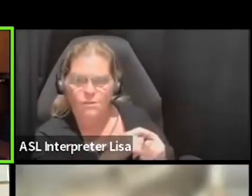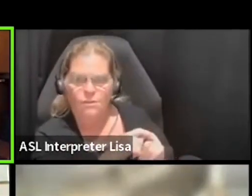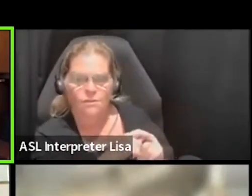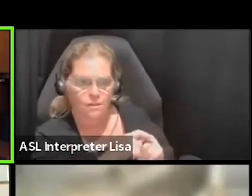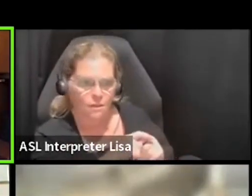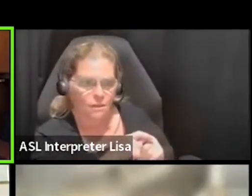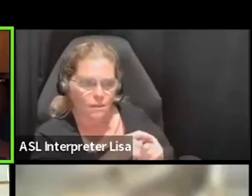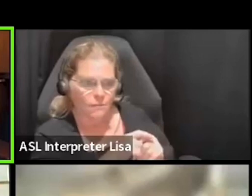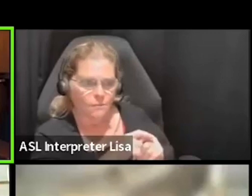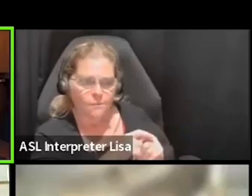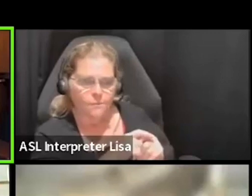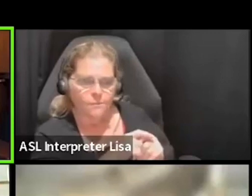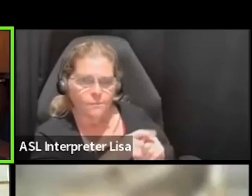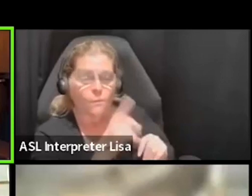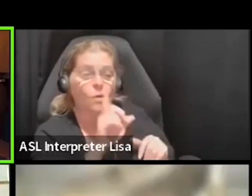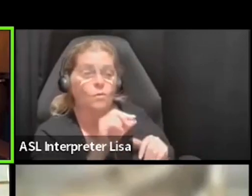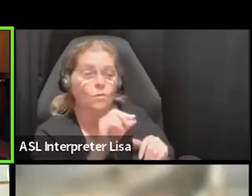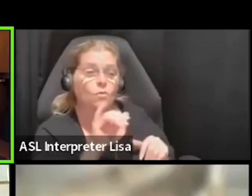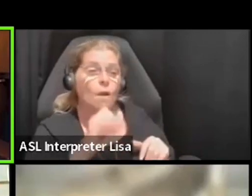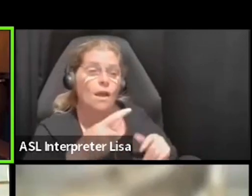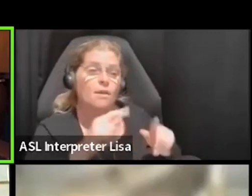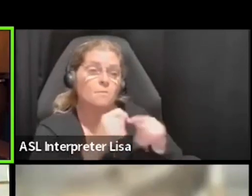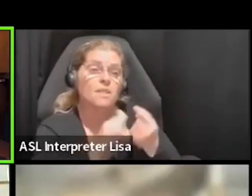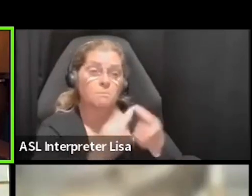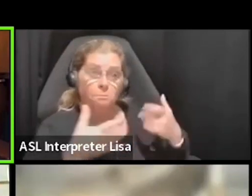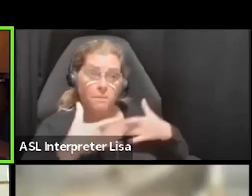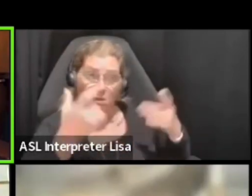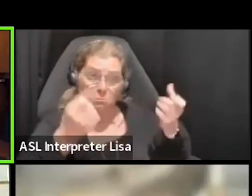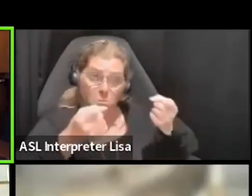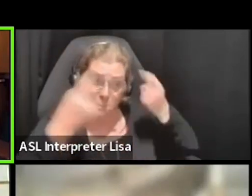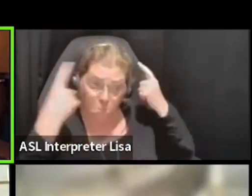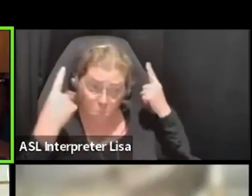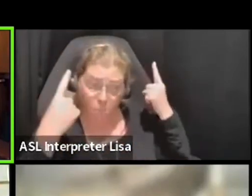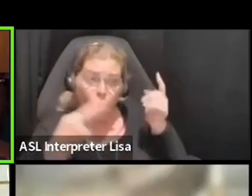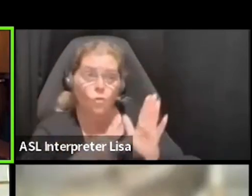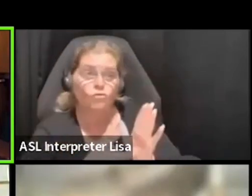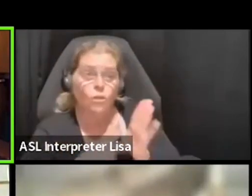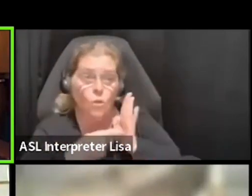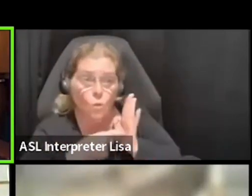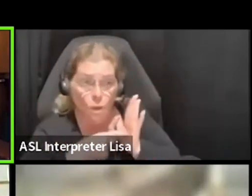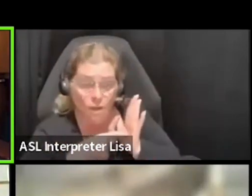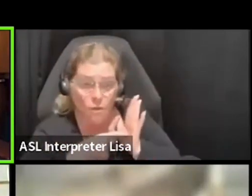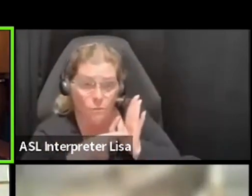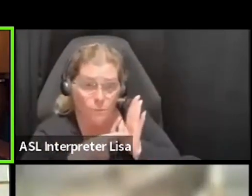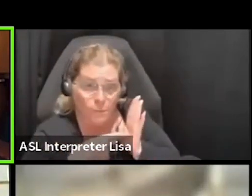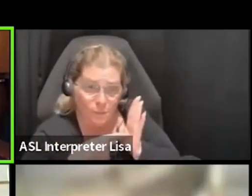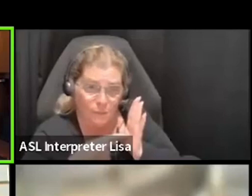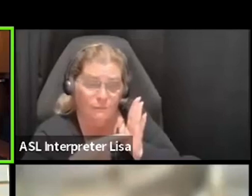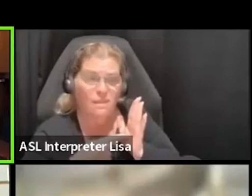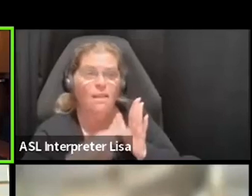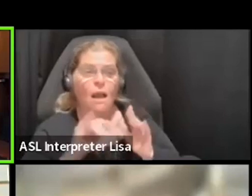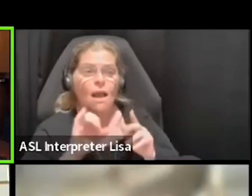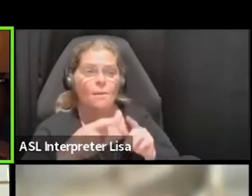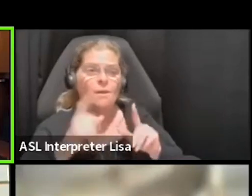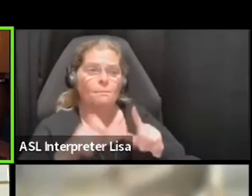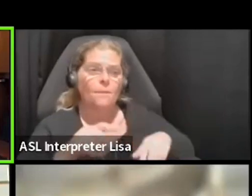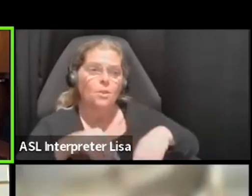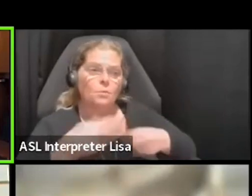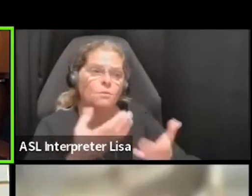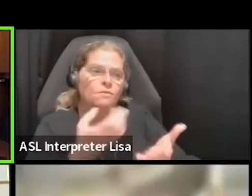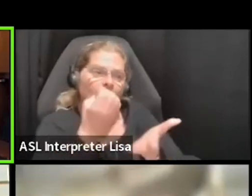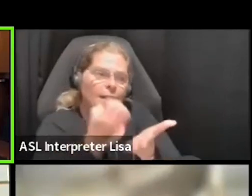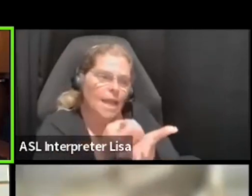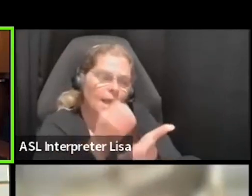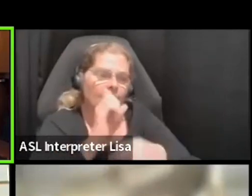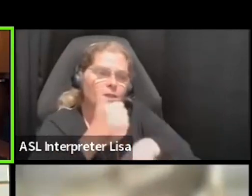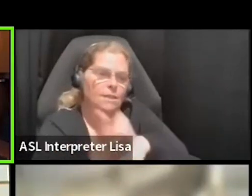response, but do IEP teams generally understand the requirement under IDA that IEPs must provide evidence-based,